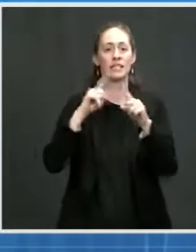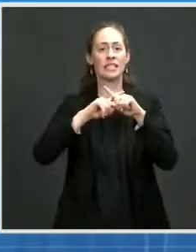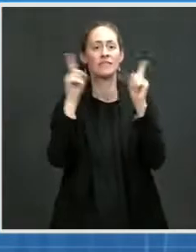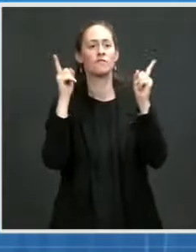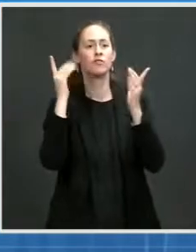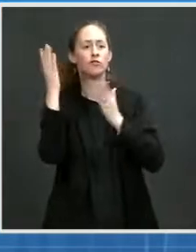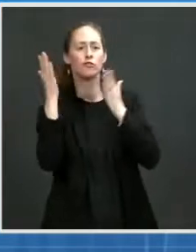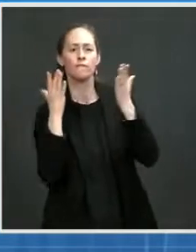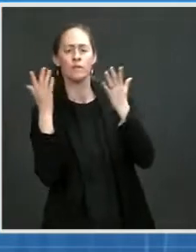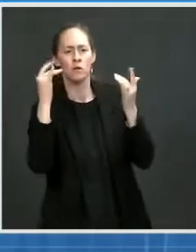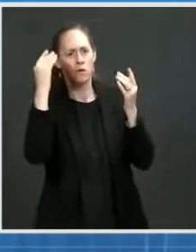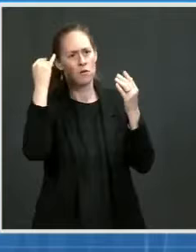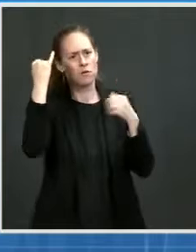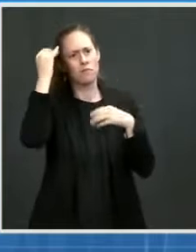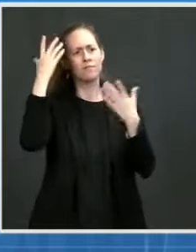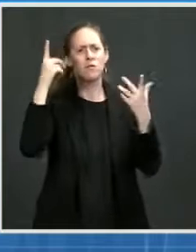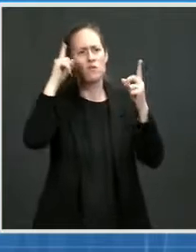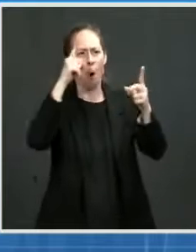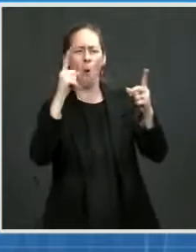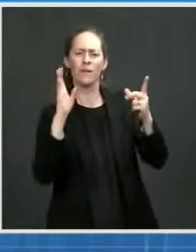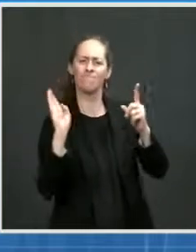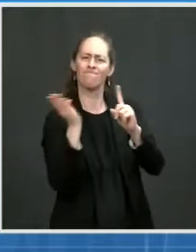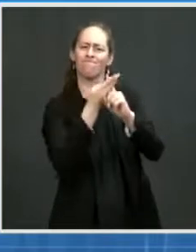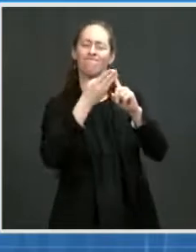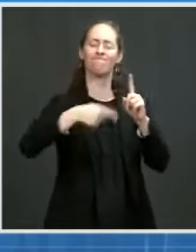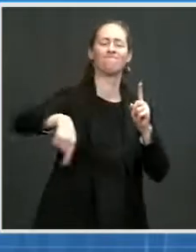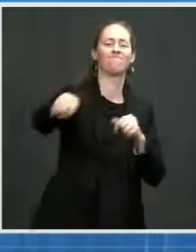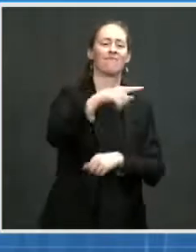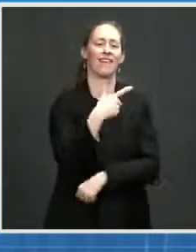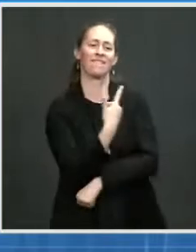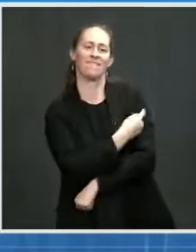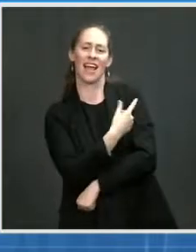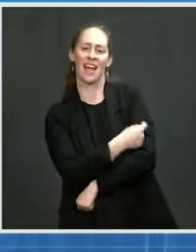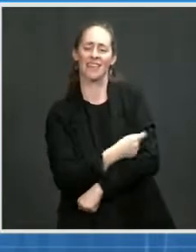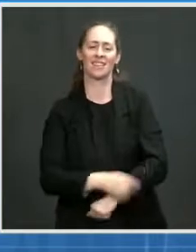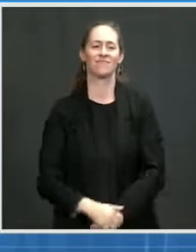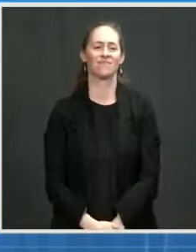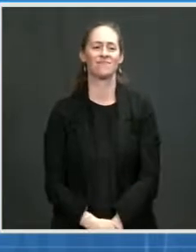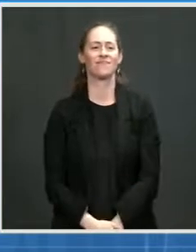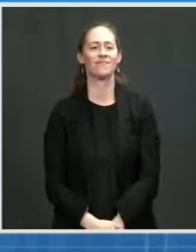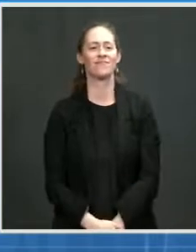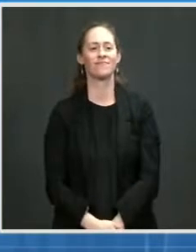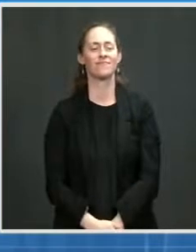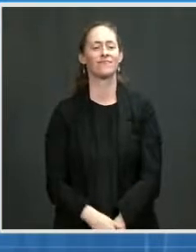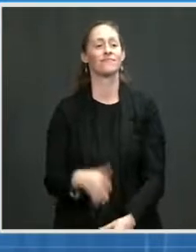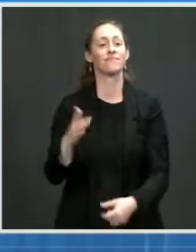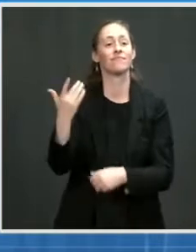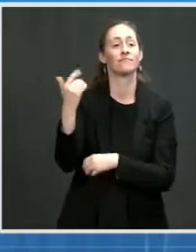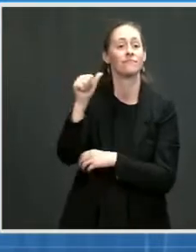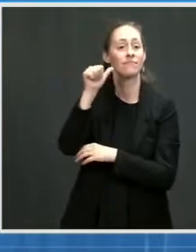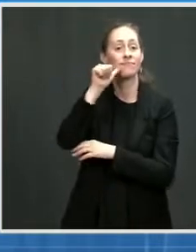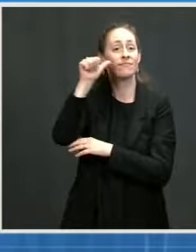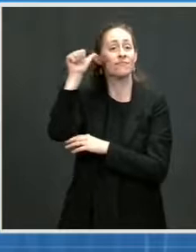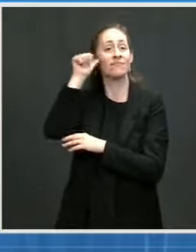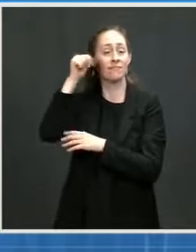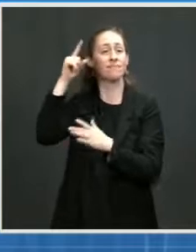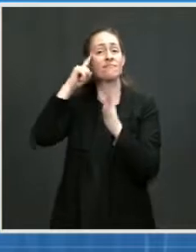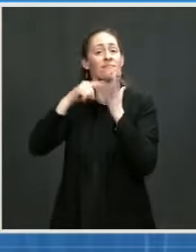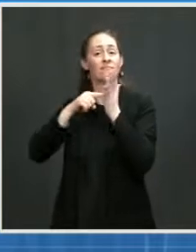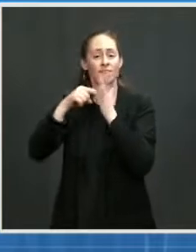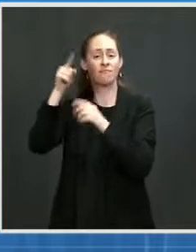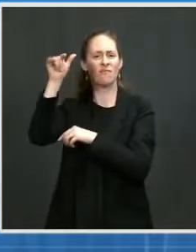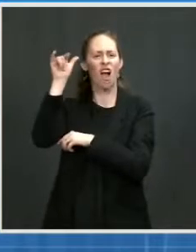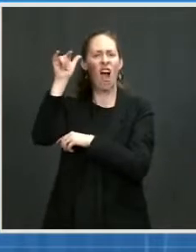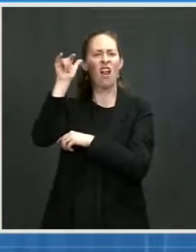American people get vaccinated. For example, yesterday, United Airlines announced that every day in the month of